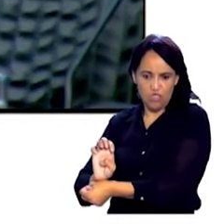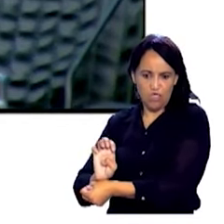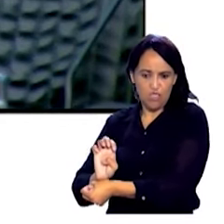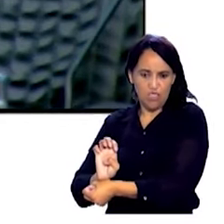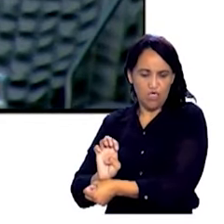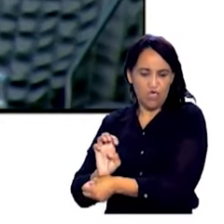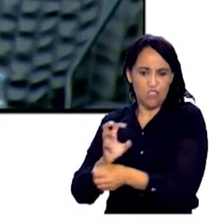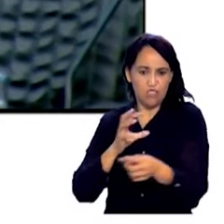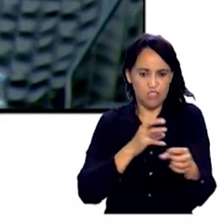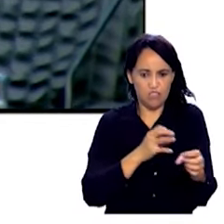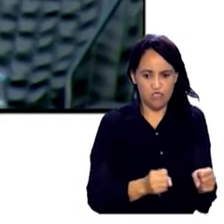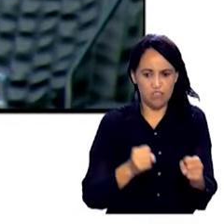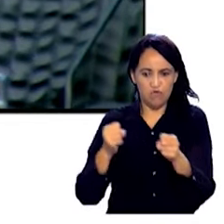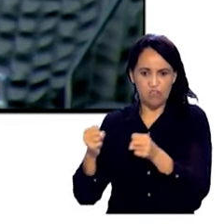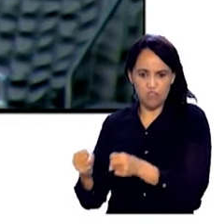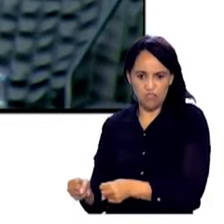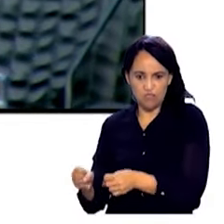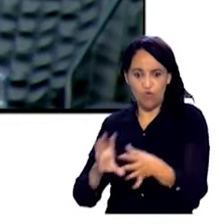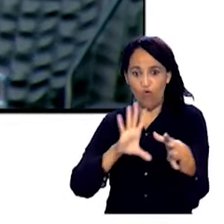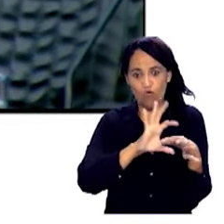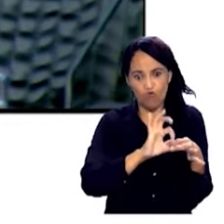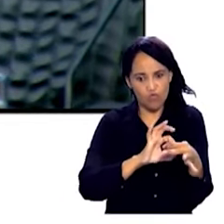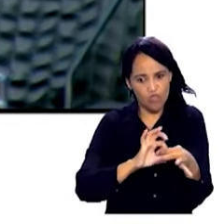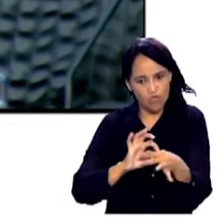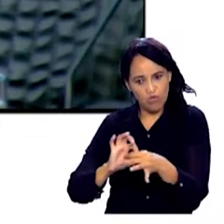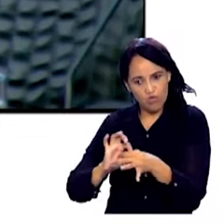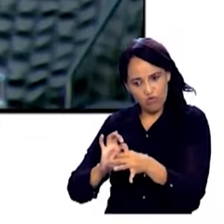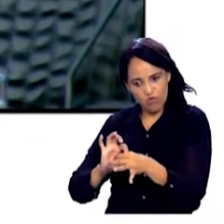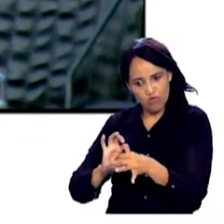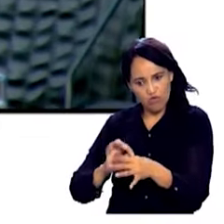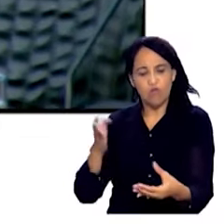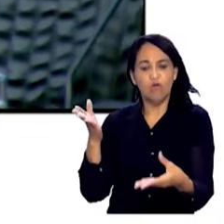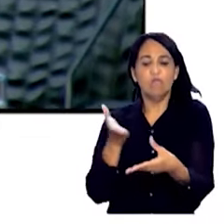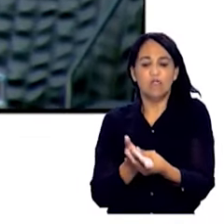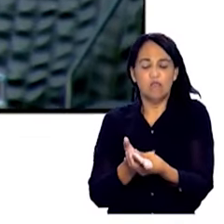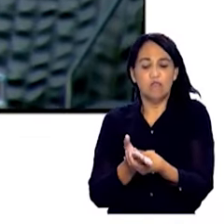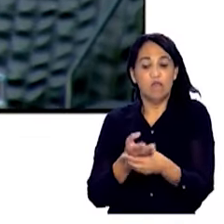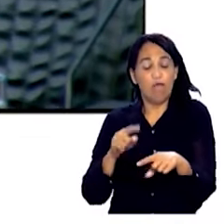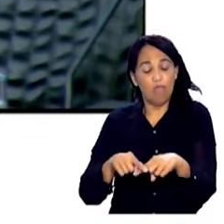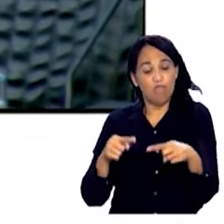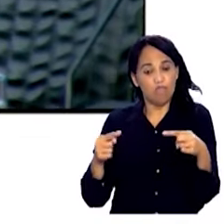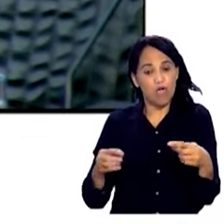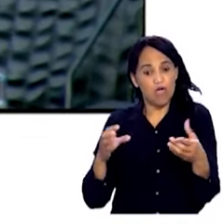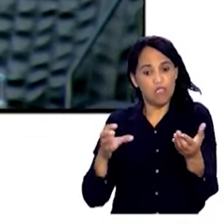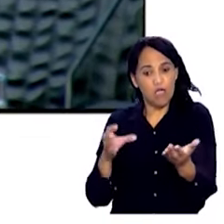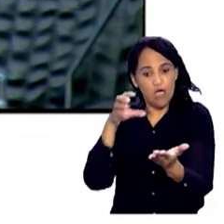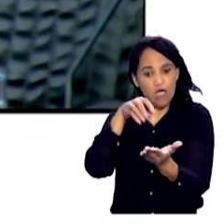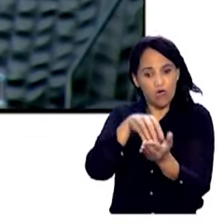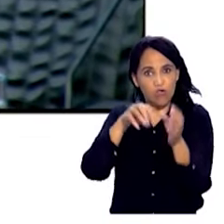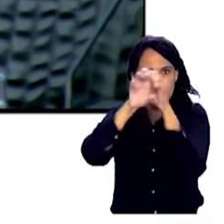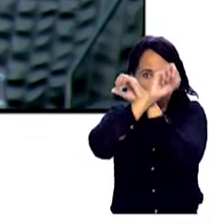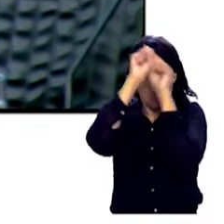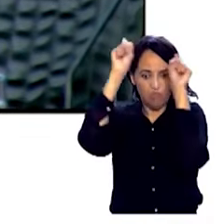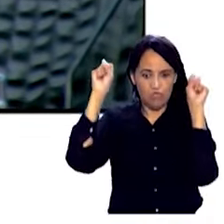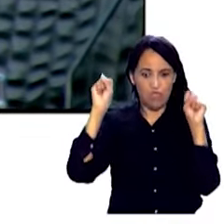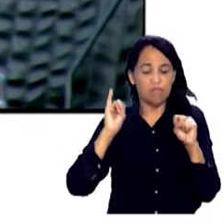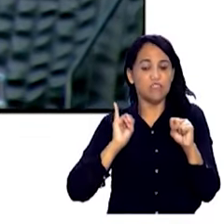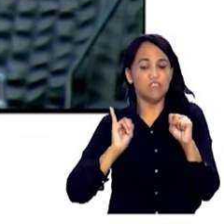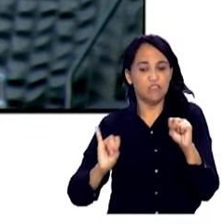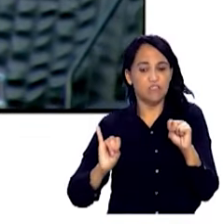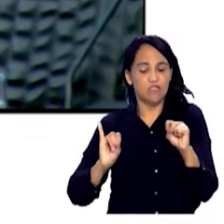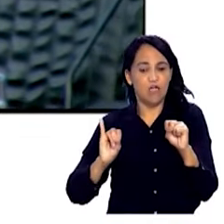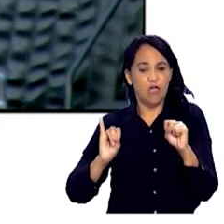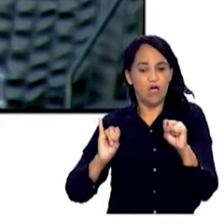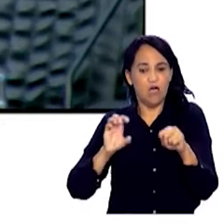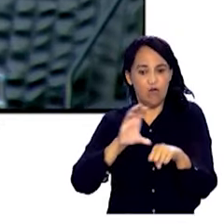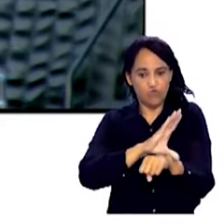case but the Supreme Court has the last Word on the constitution has been violated